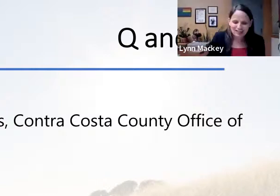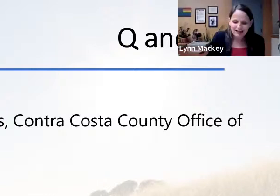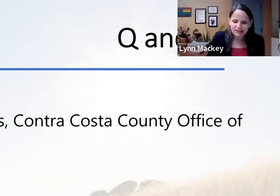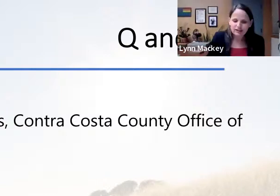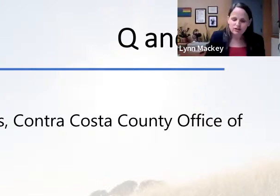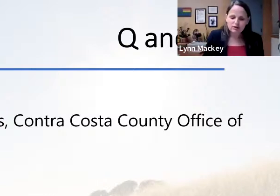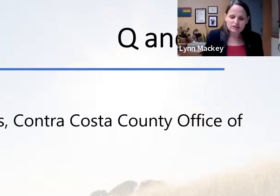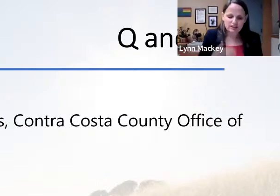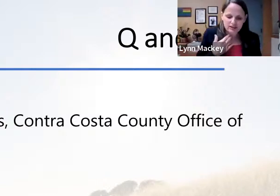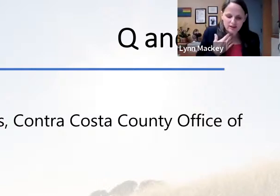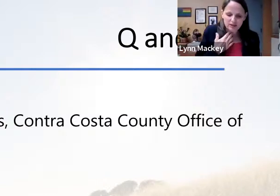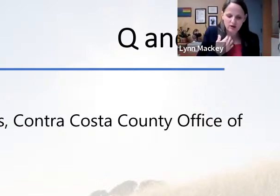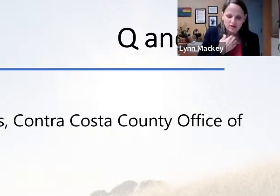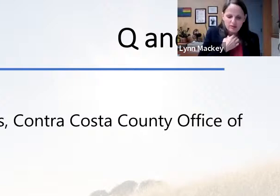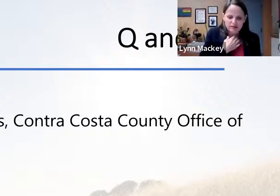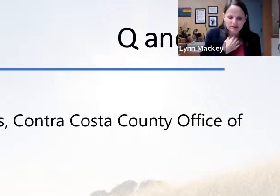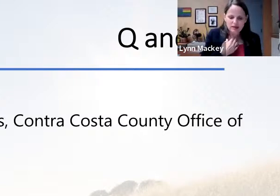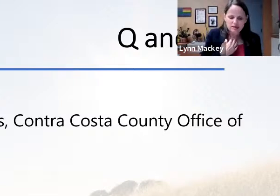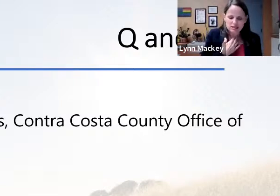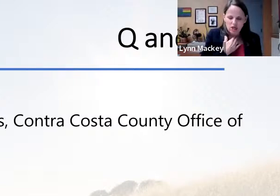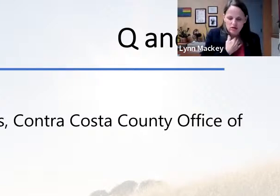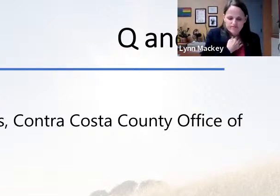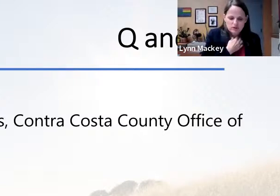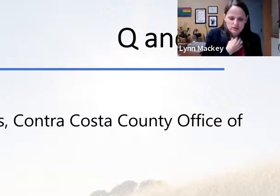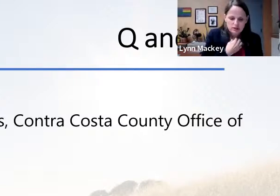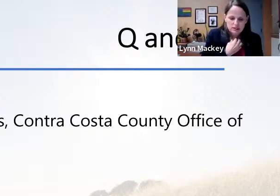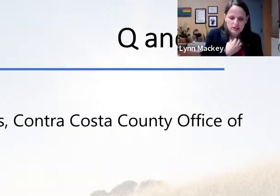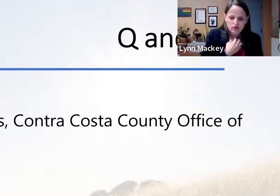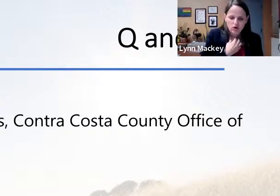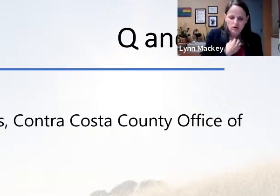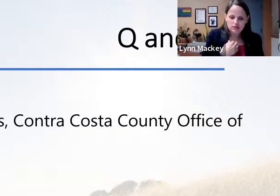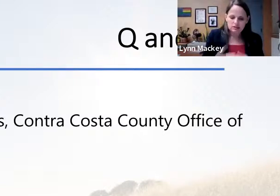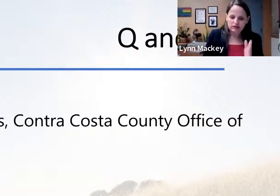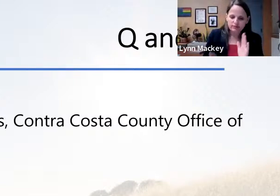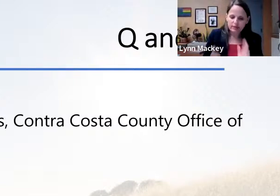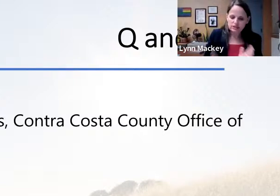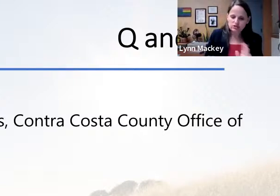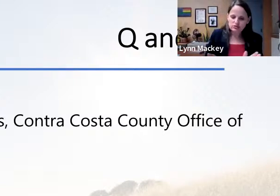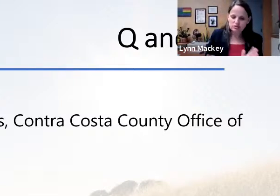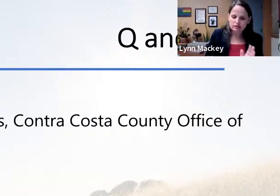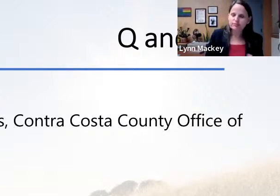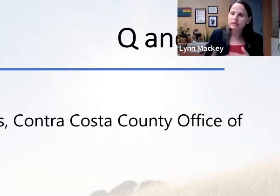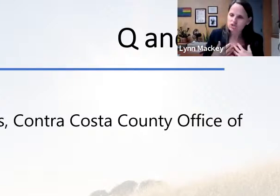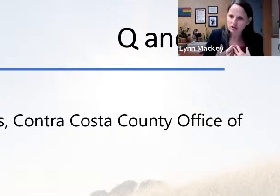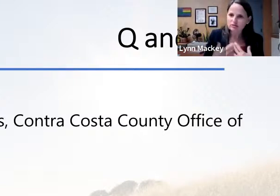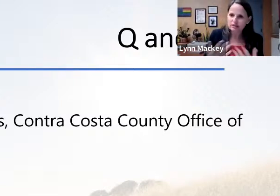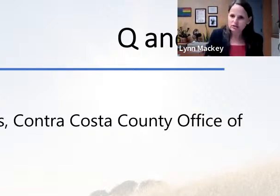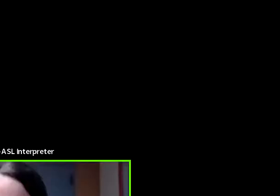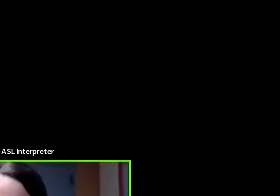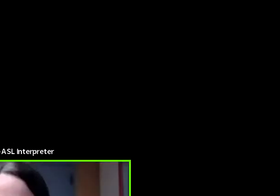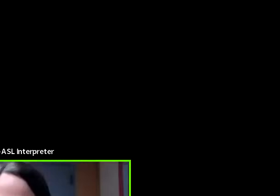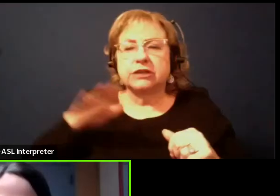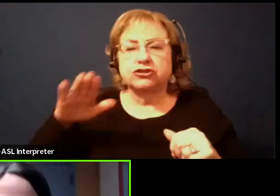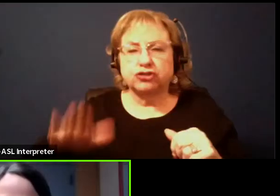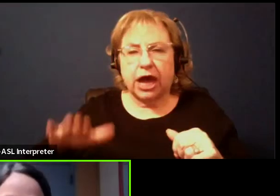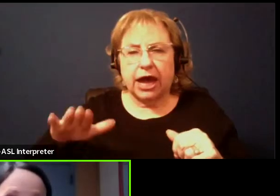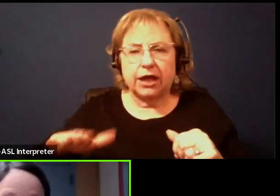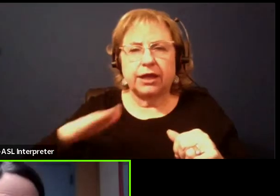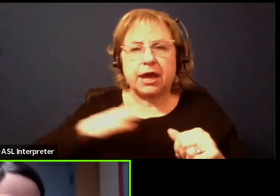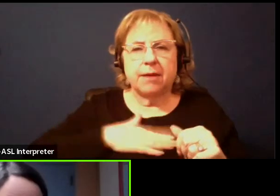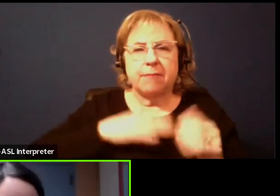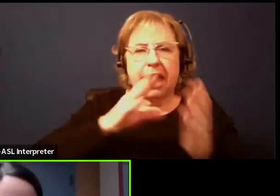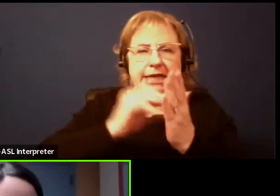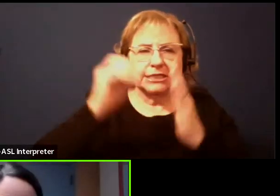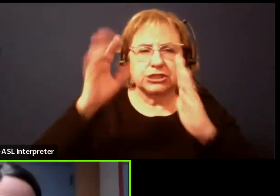Thank you. The other question that came in quite a bit in the last town halls is if my student is, let's